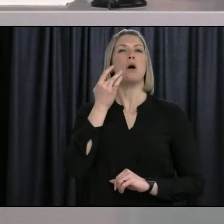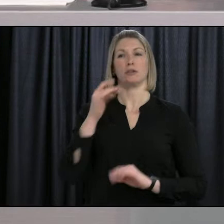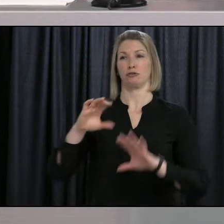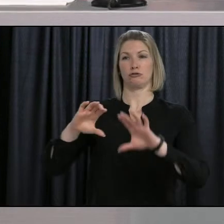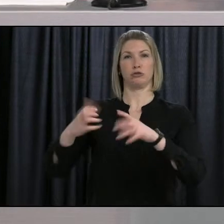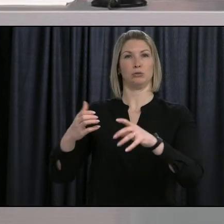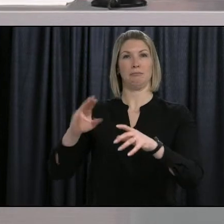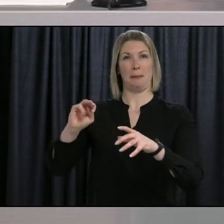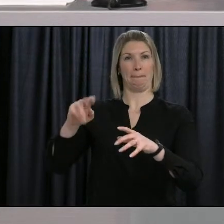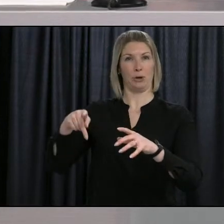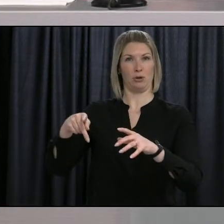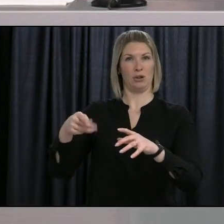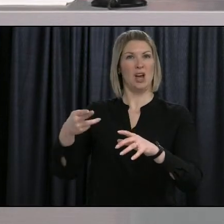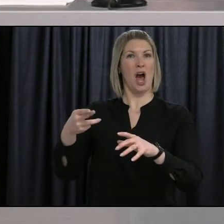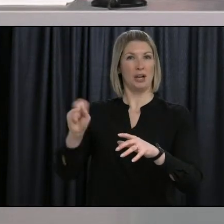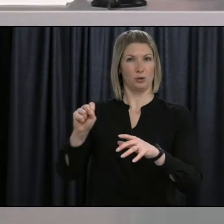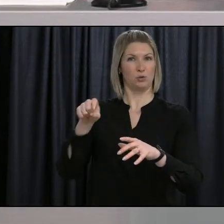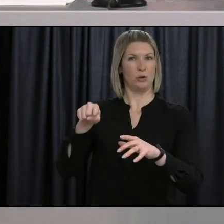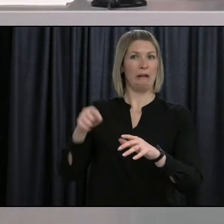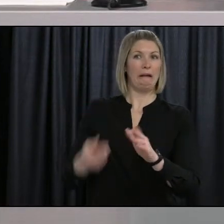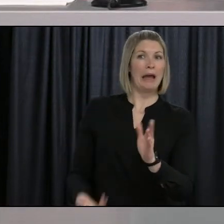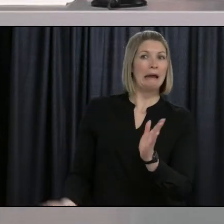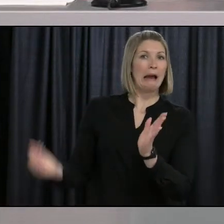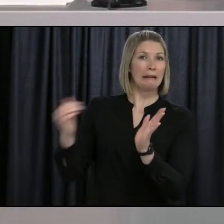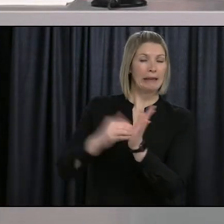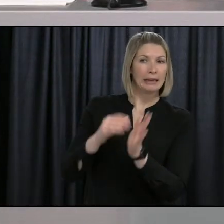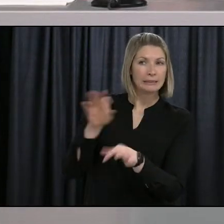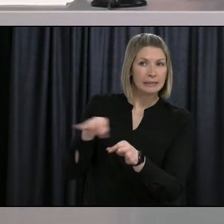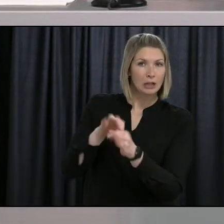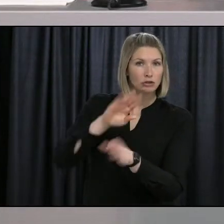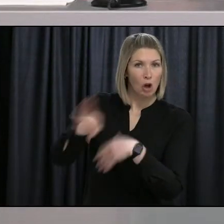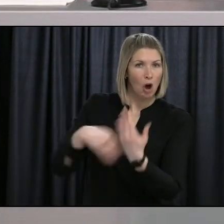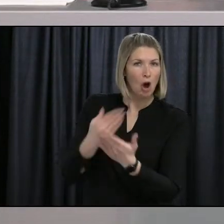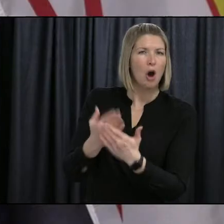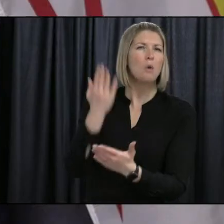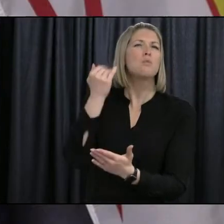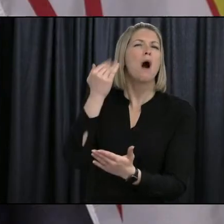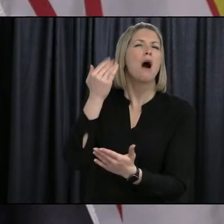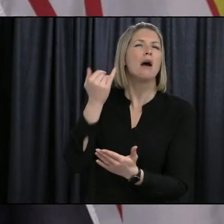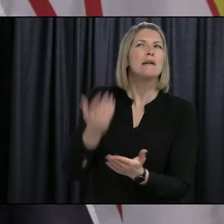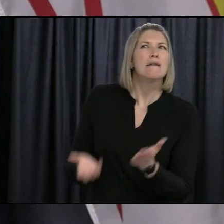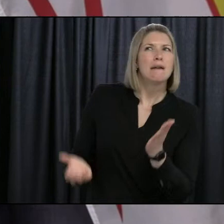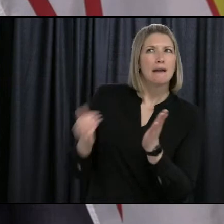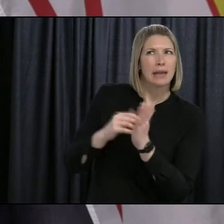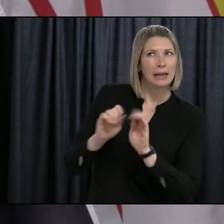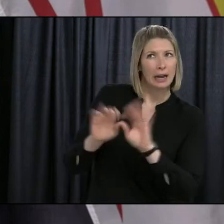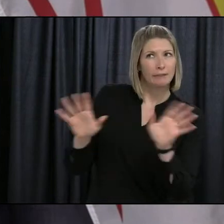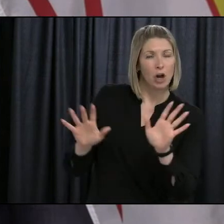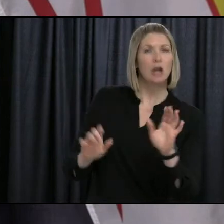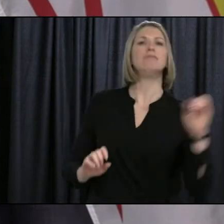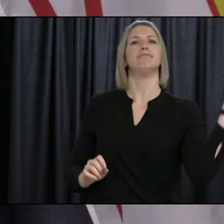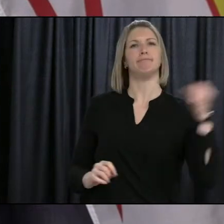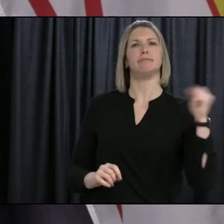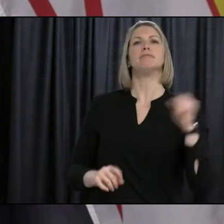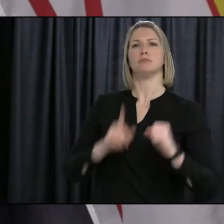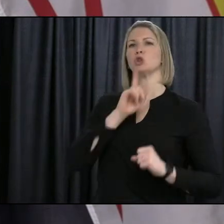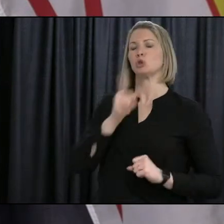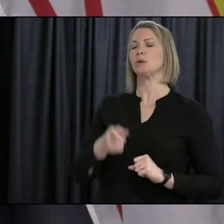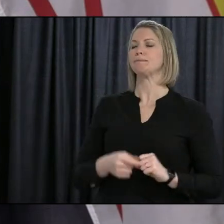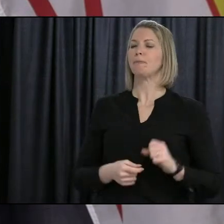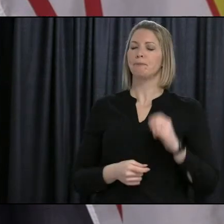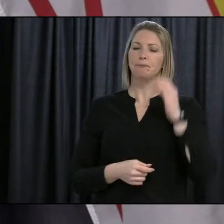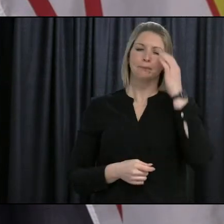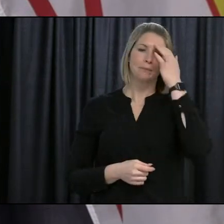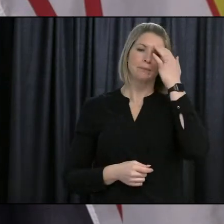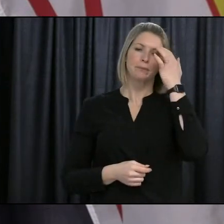at Mount Pearl Senior High. Can you explain what's happening there again? Sure. So what we found in the beginning when we